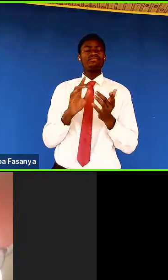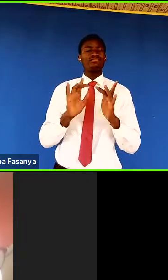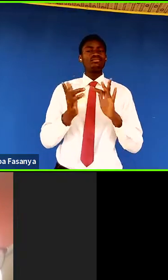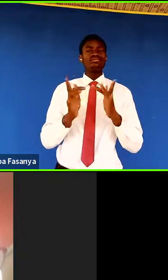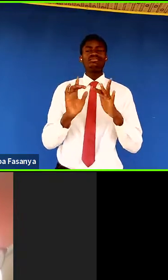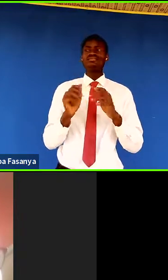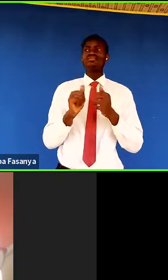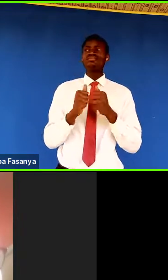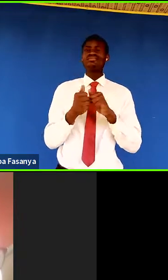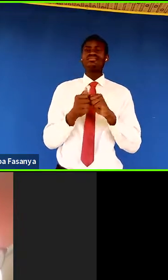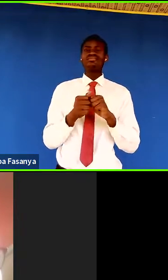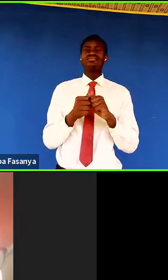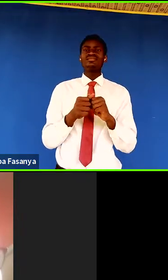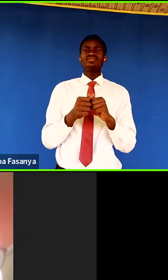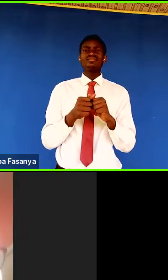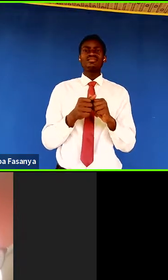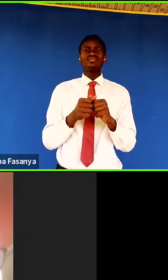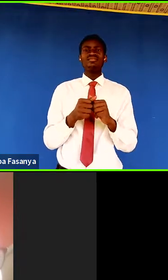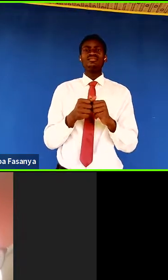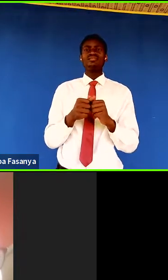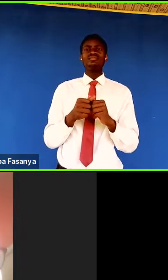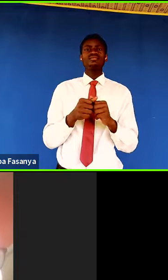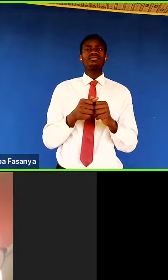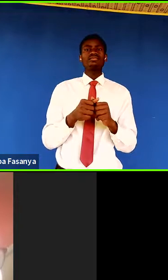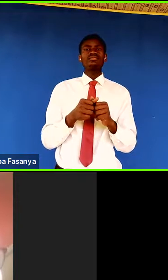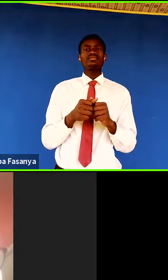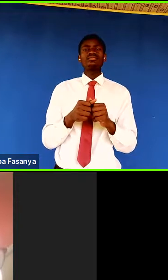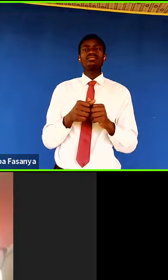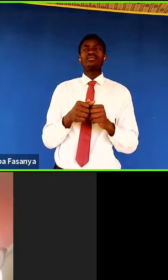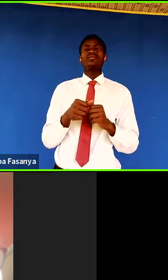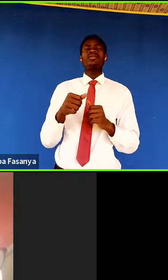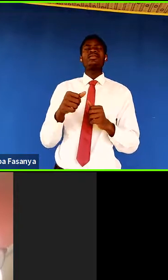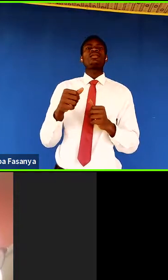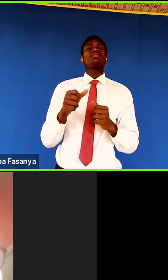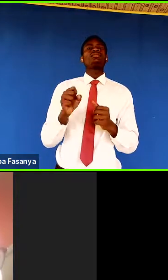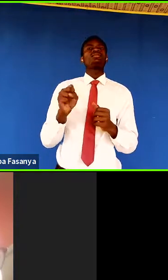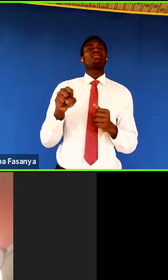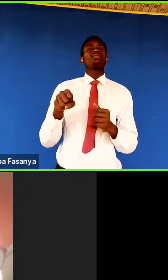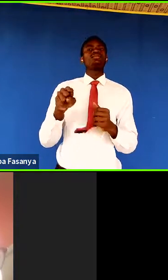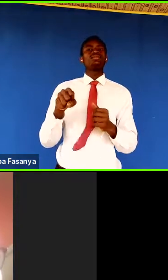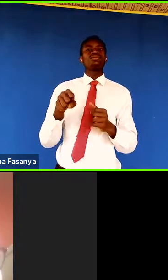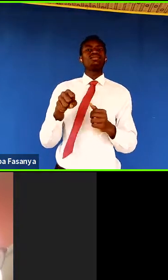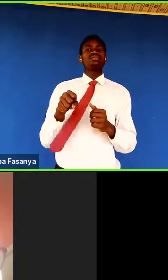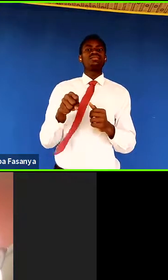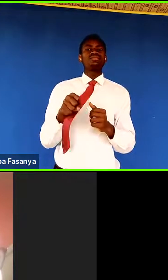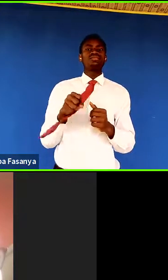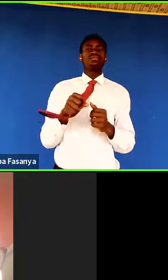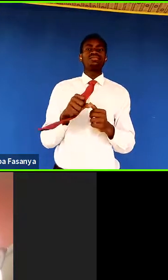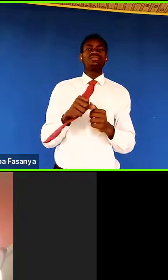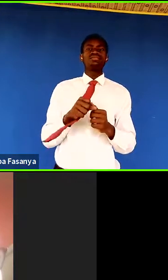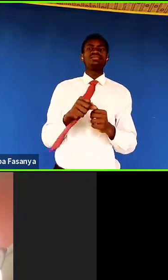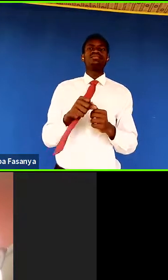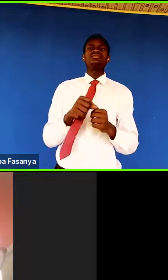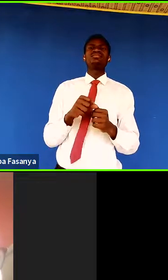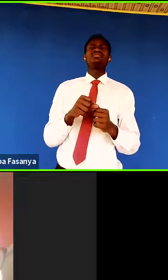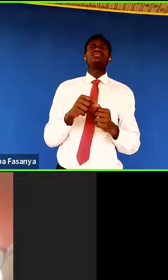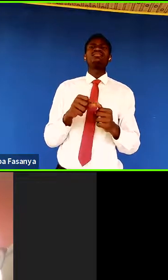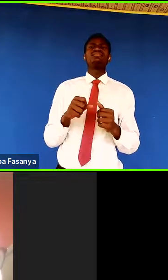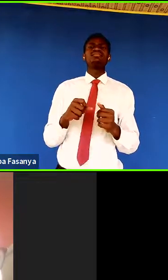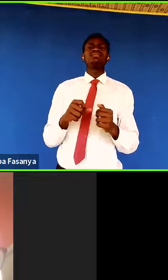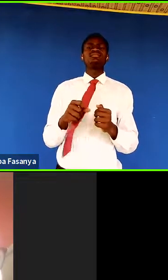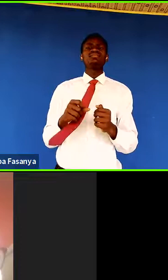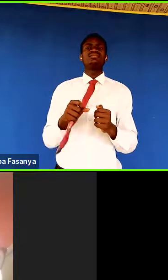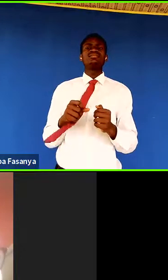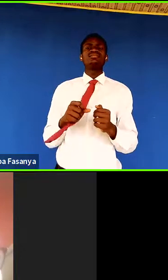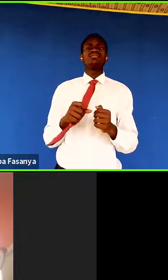yes, it's beyond that. Yes. Dr. J,